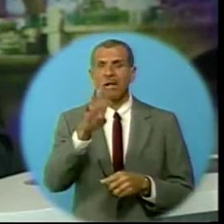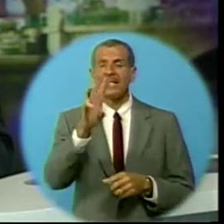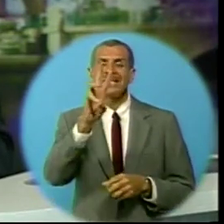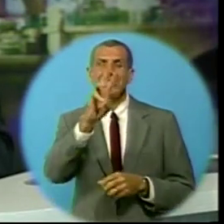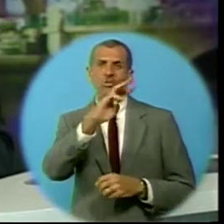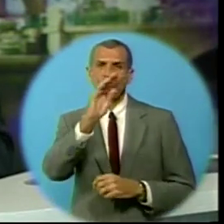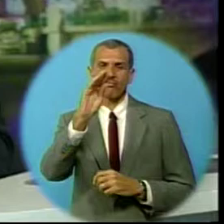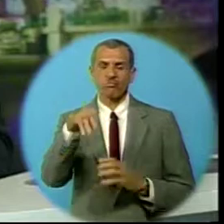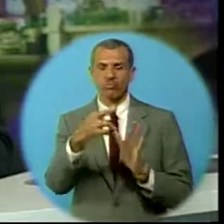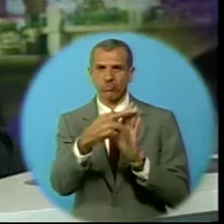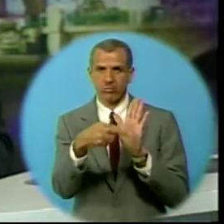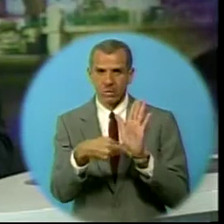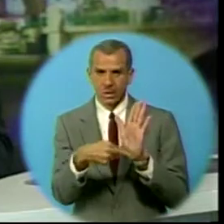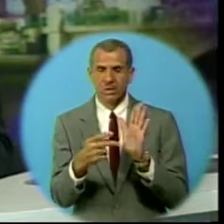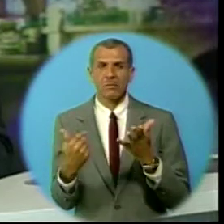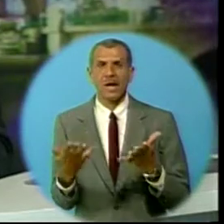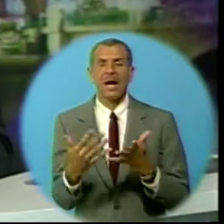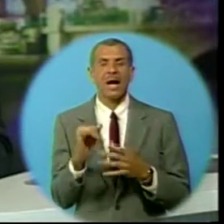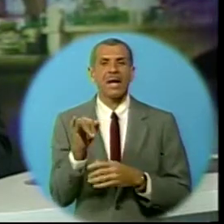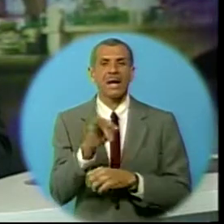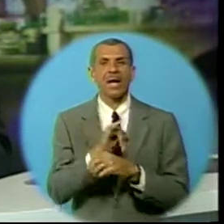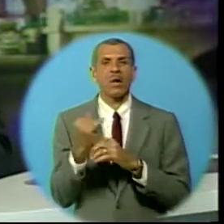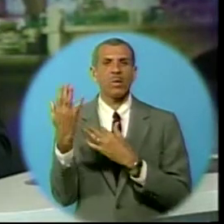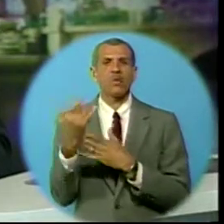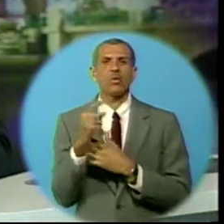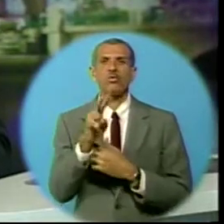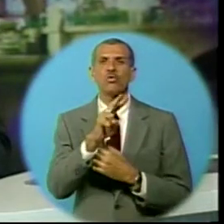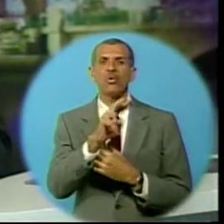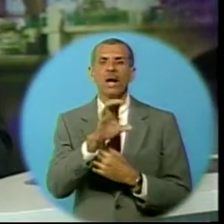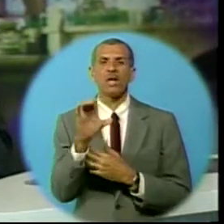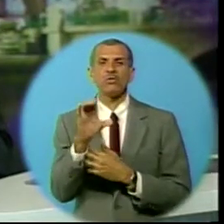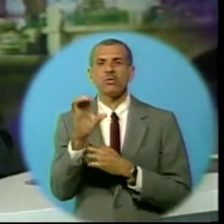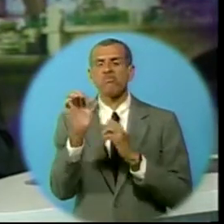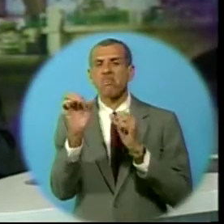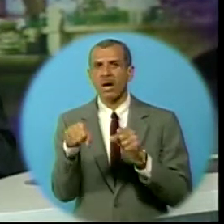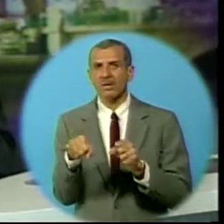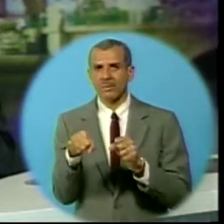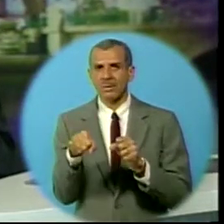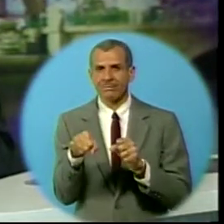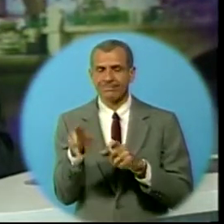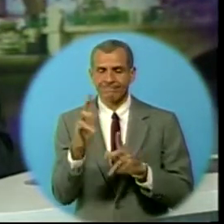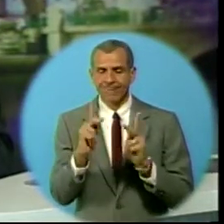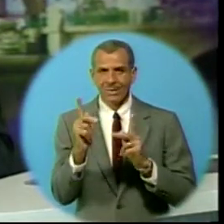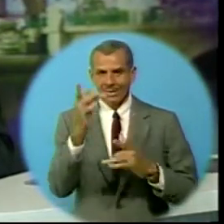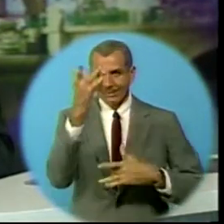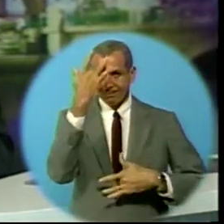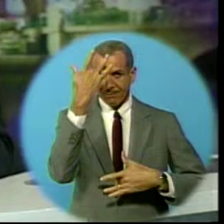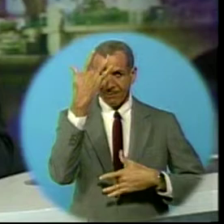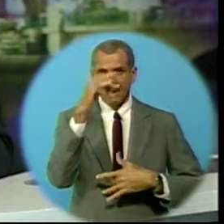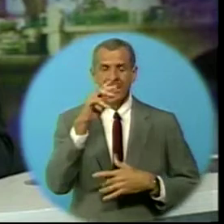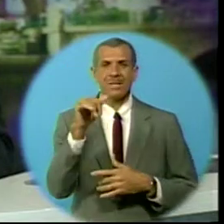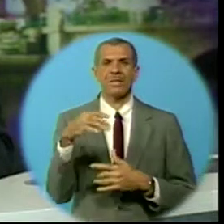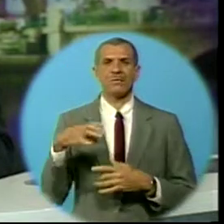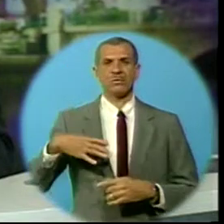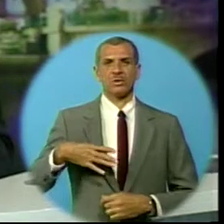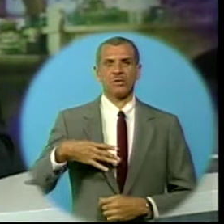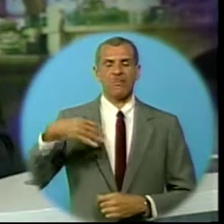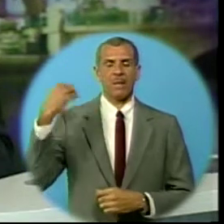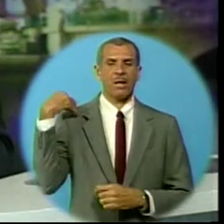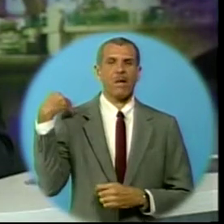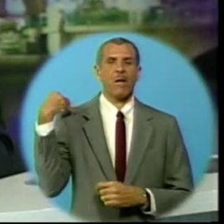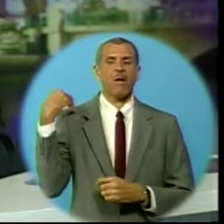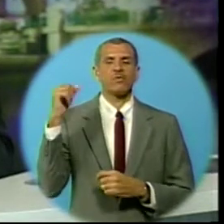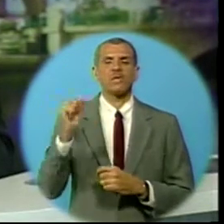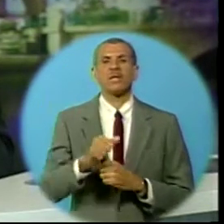far, and the island is awaiting results for 200 suspected cases. Chief Medical Officer Dr. Joy Sitjohn